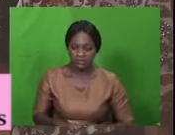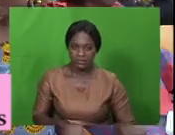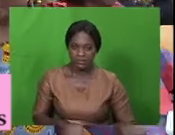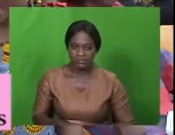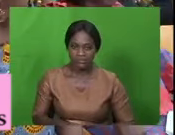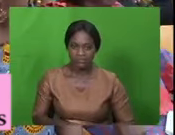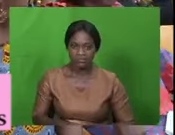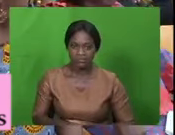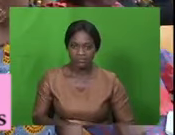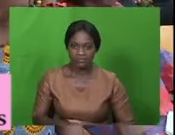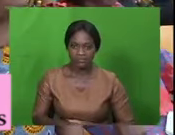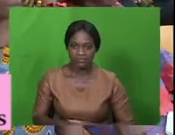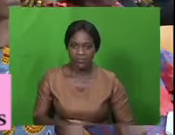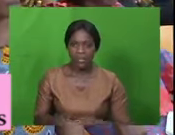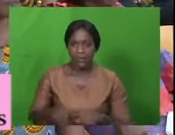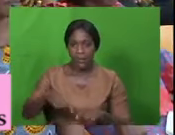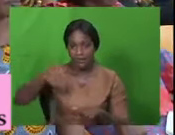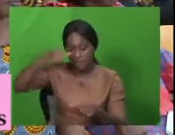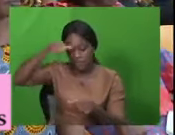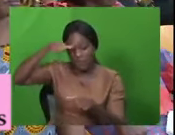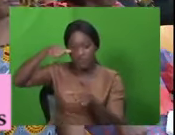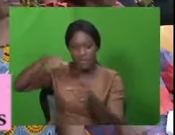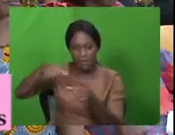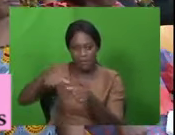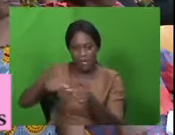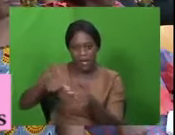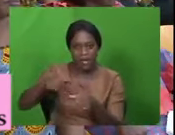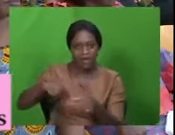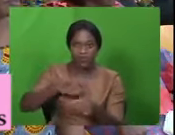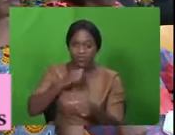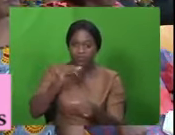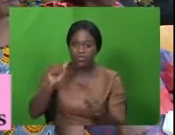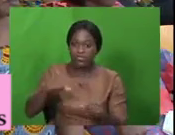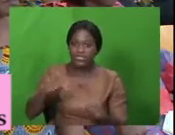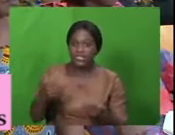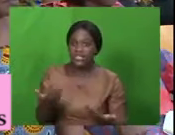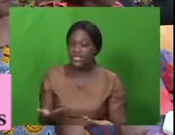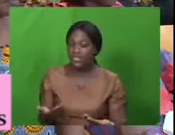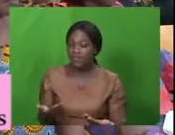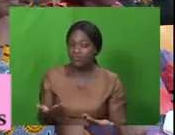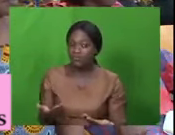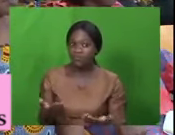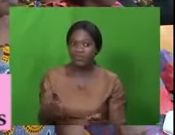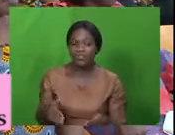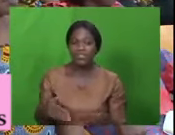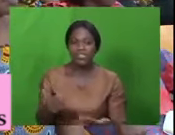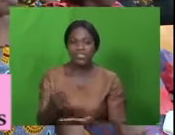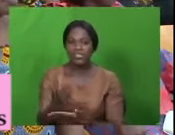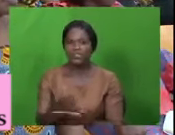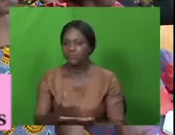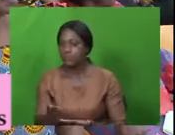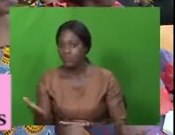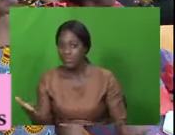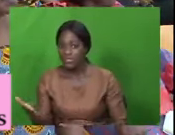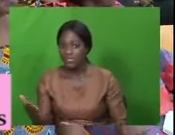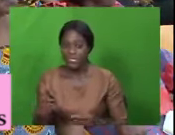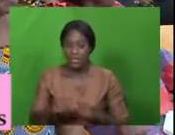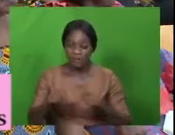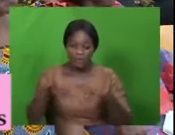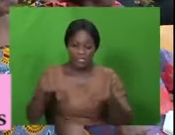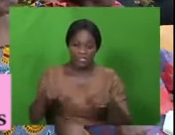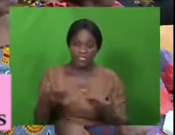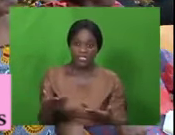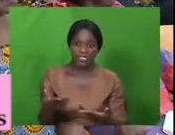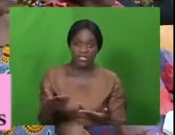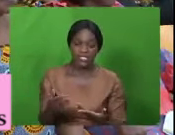Mr. Speaker, you might remember that we could not produce Veronica buckets fast enough. Today, it is not